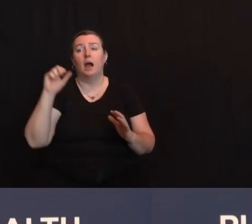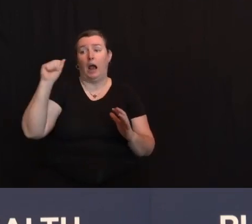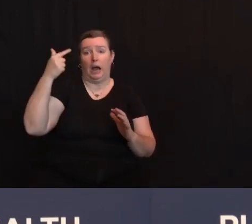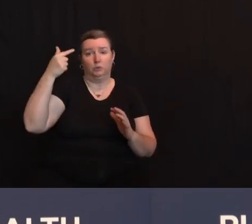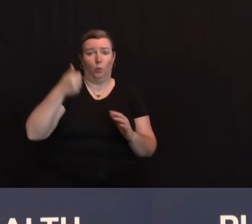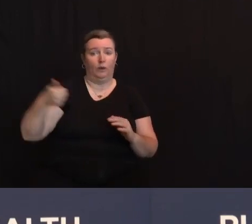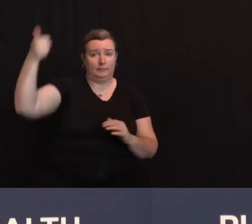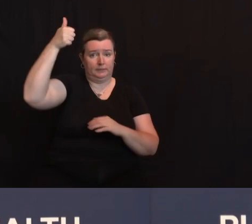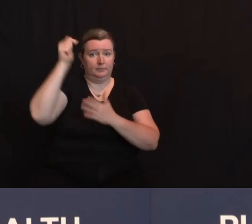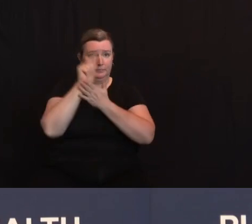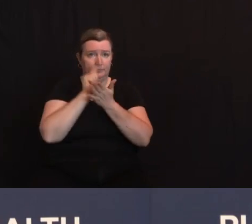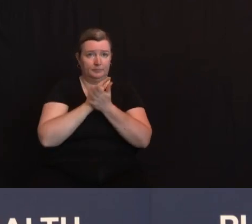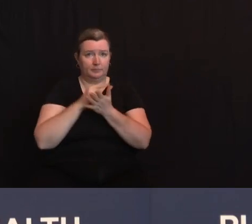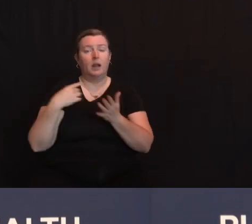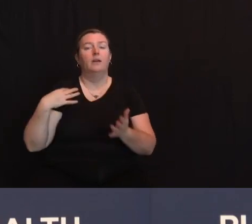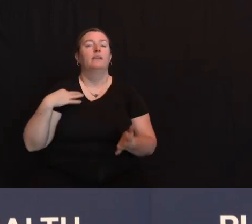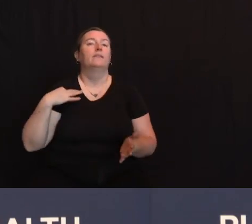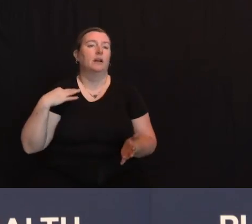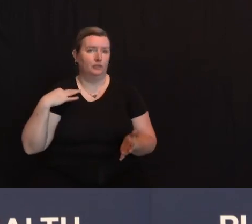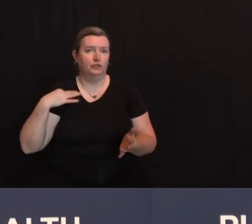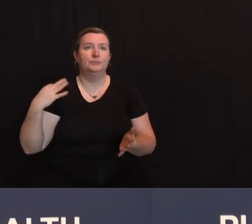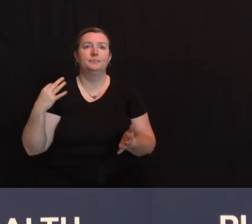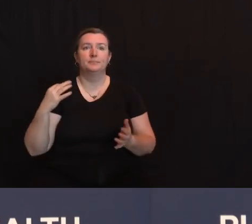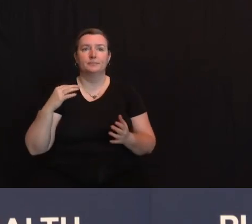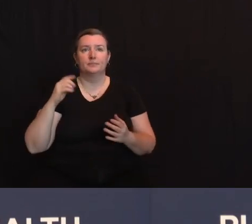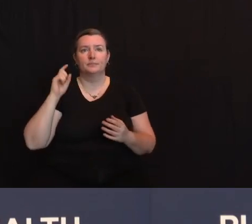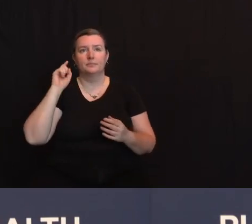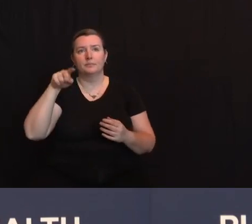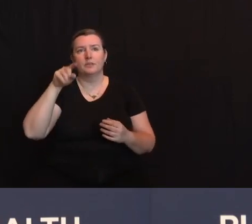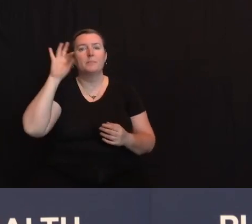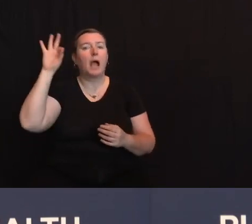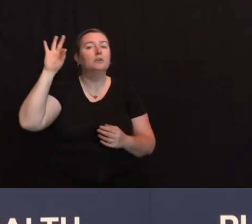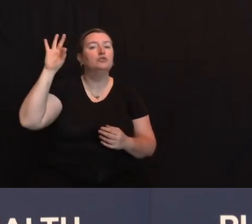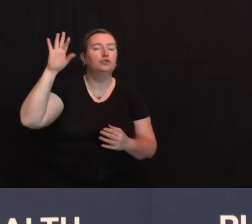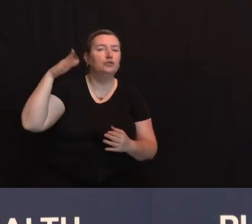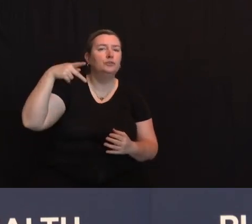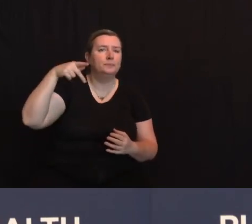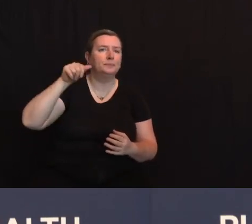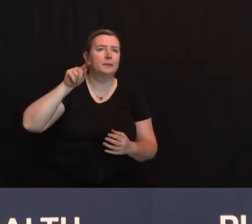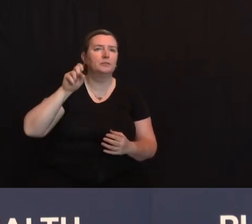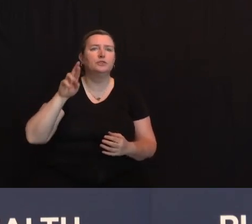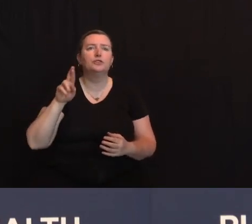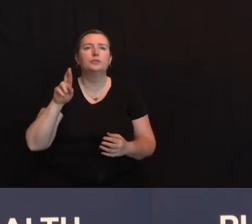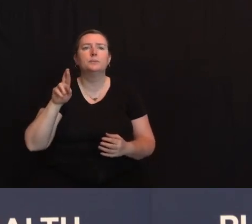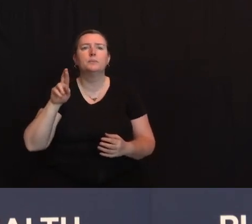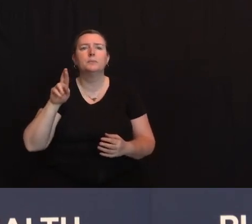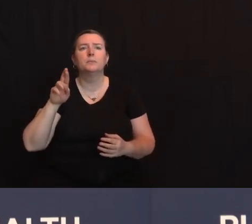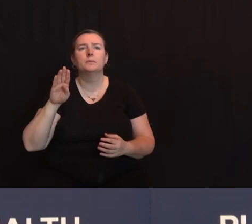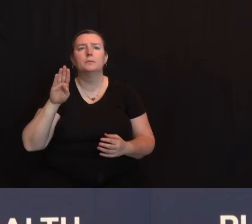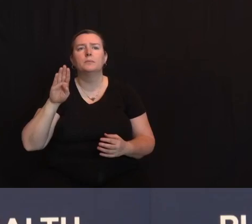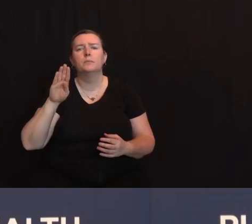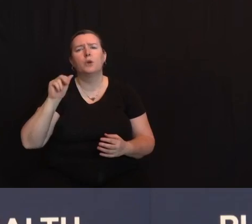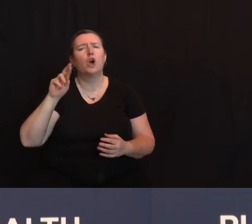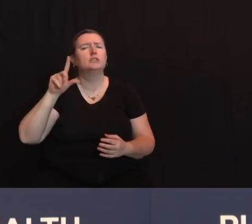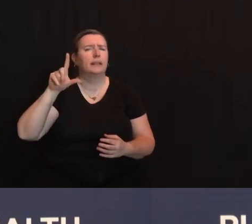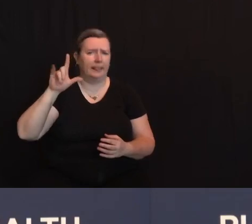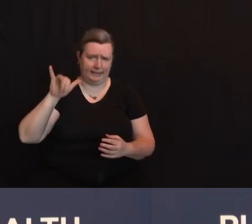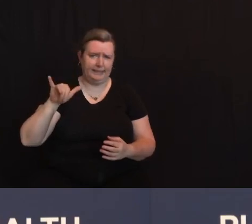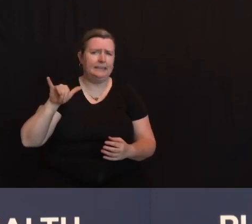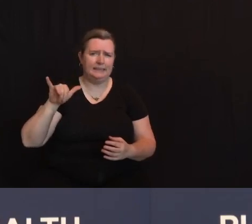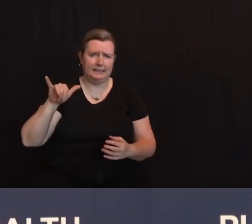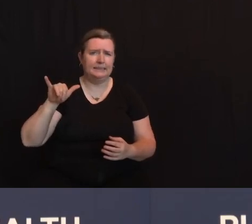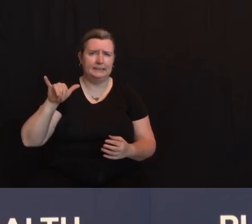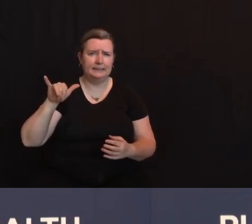to volunteer at Pastor Steffi Bartley's Nantucket World, and it's worth noting that since March